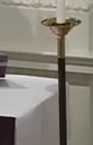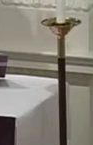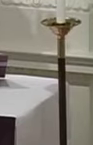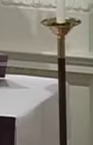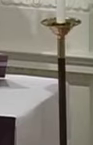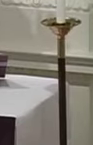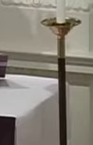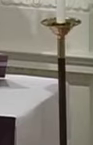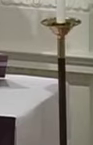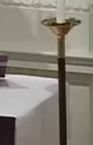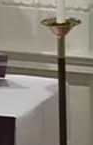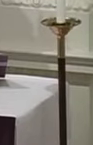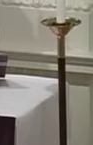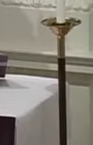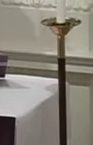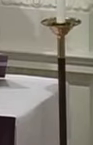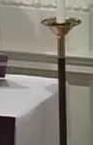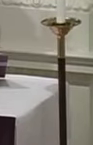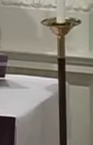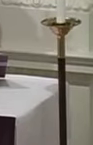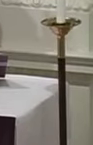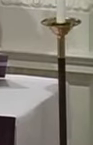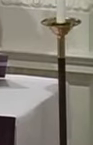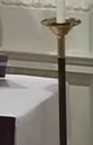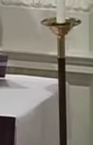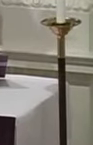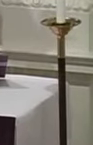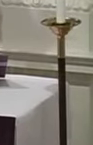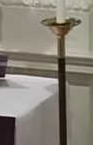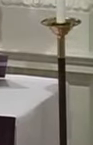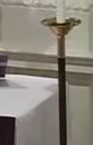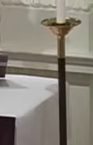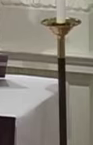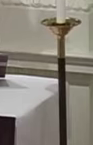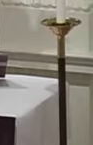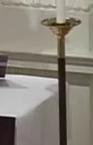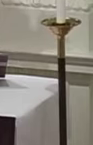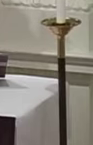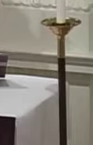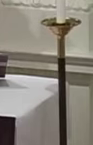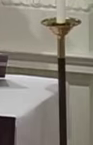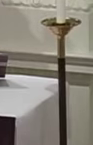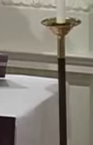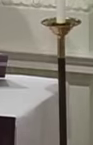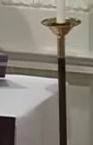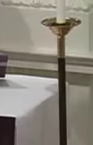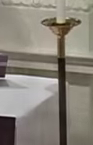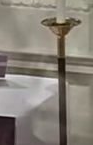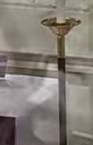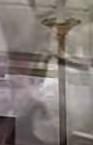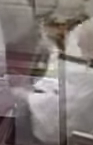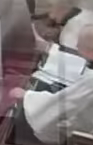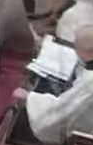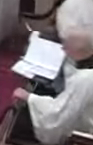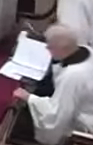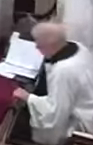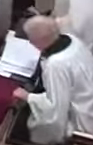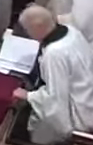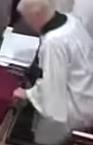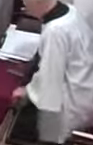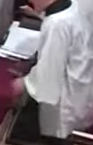and reigns with you and the Holy Spirit, one God, now and forever.